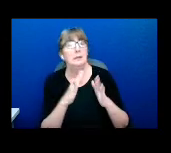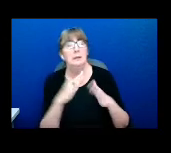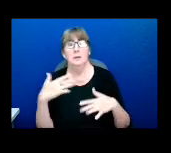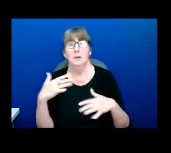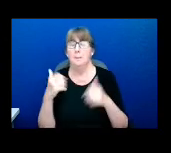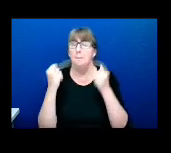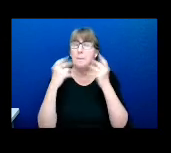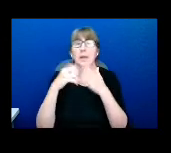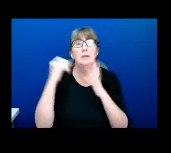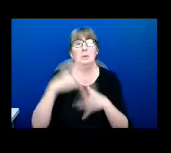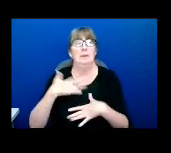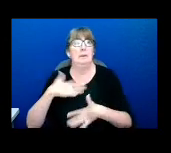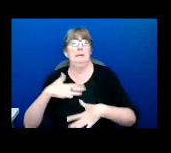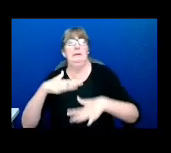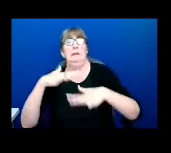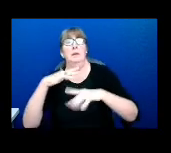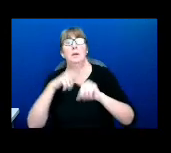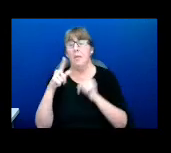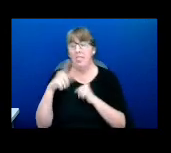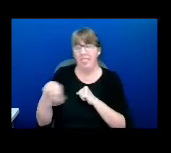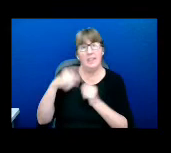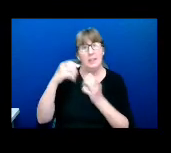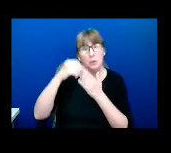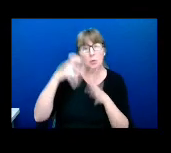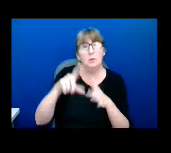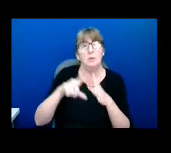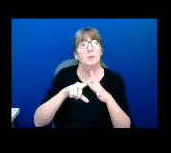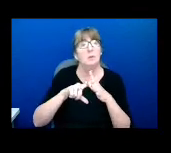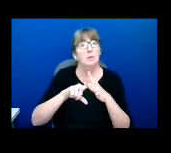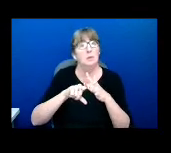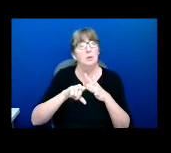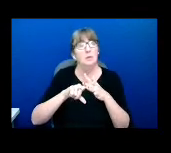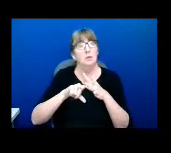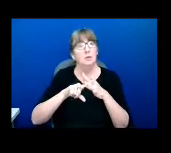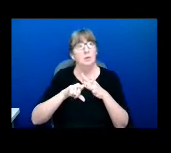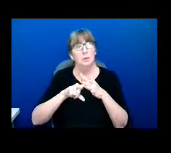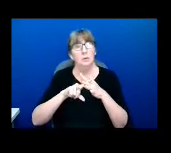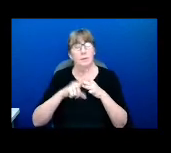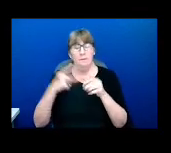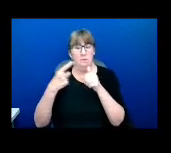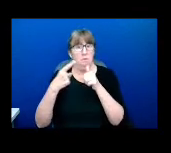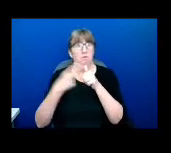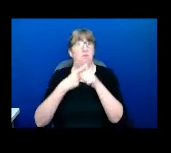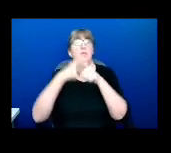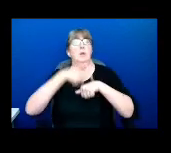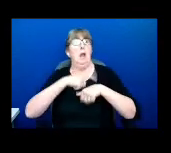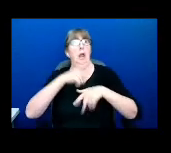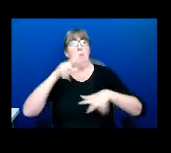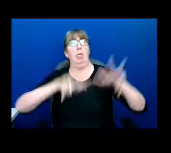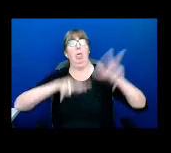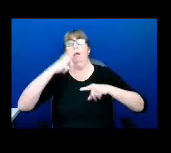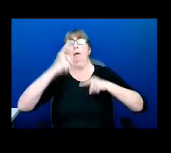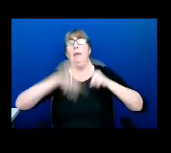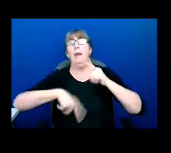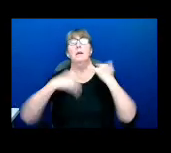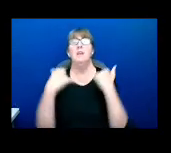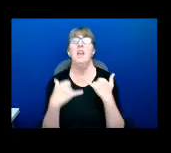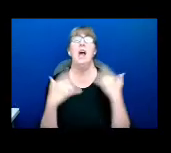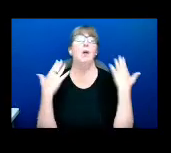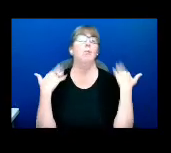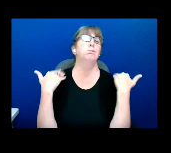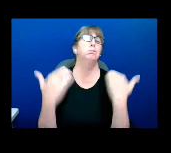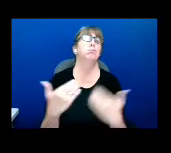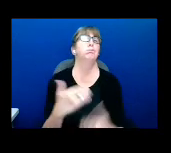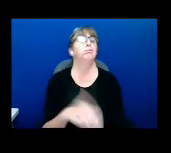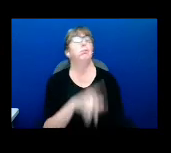had students that started who really couldn't place their order that are now placing their order, operating the